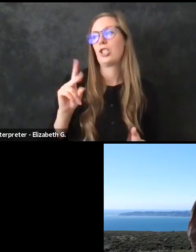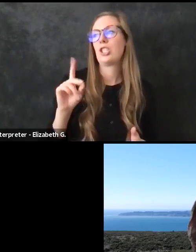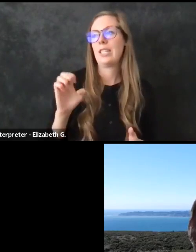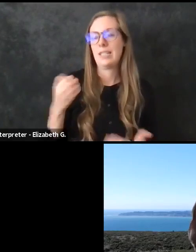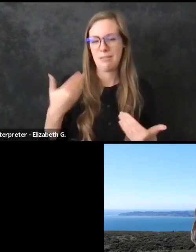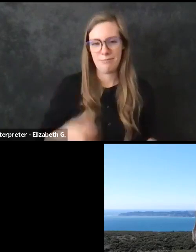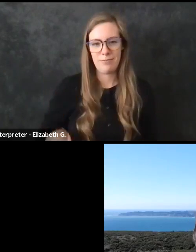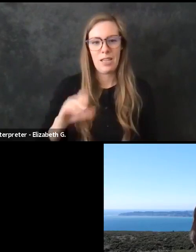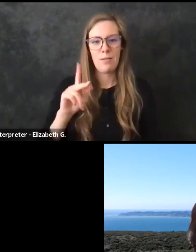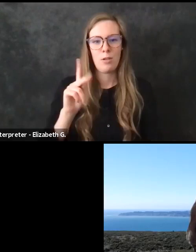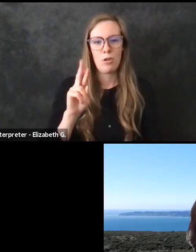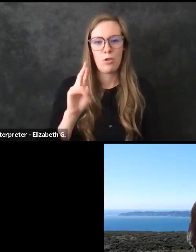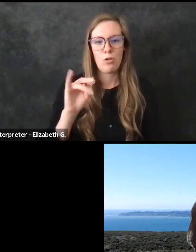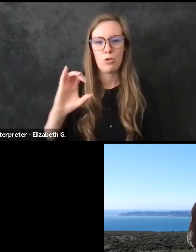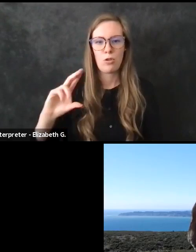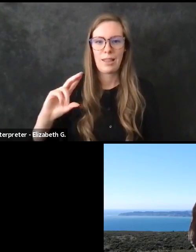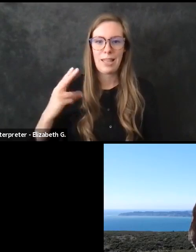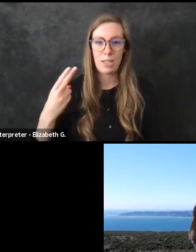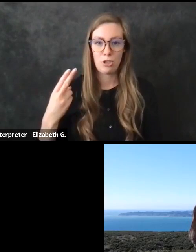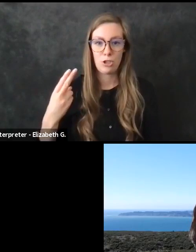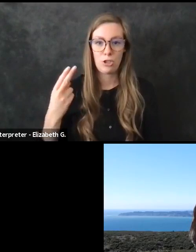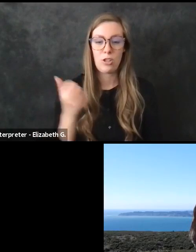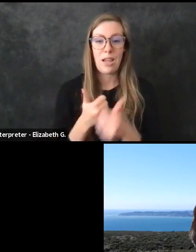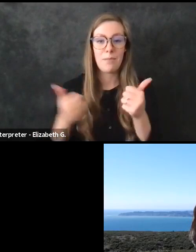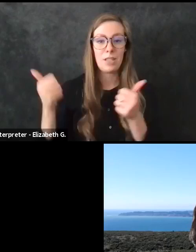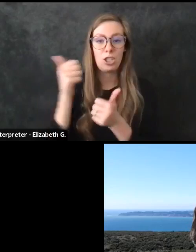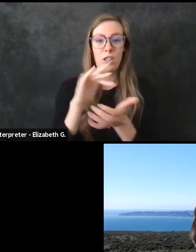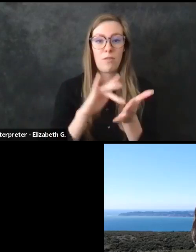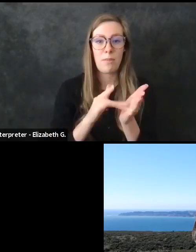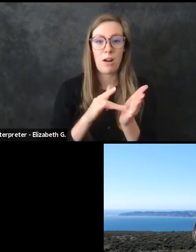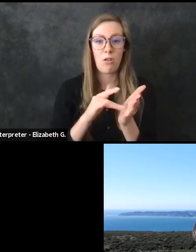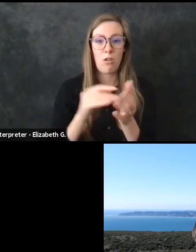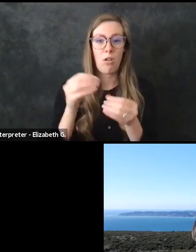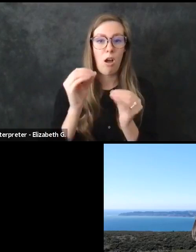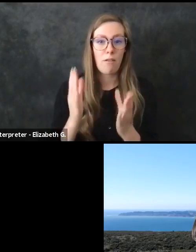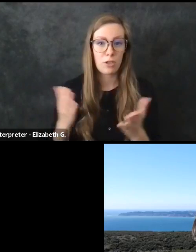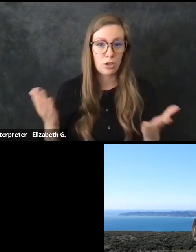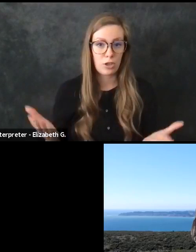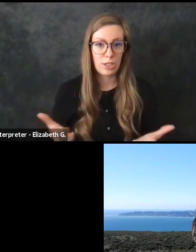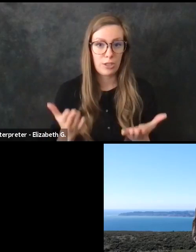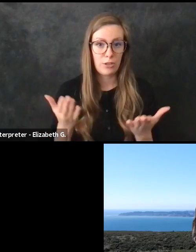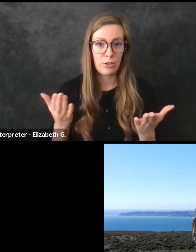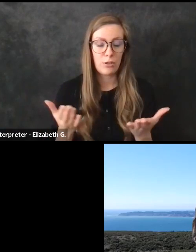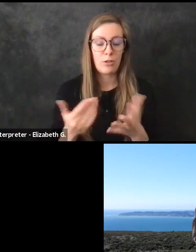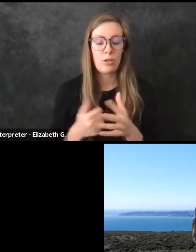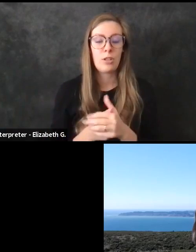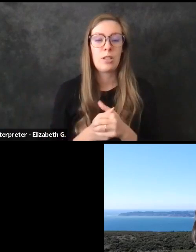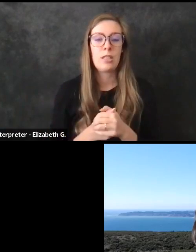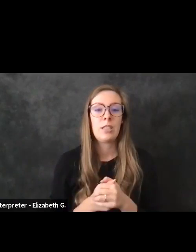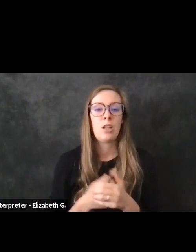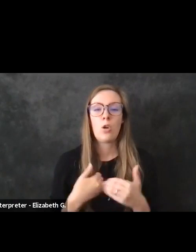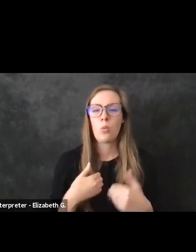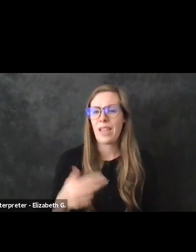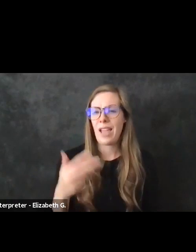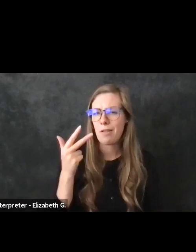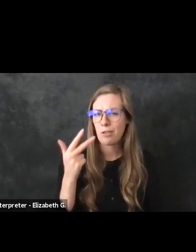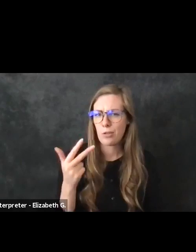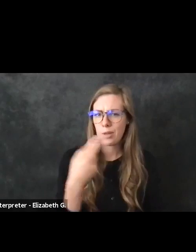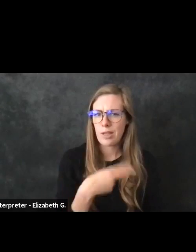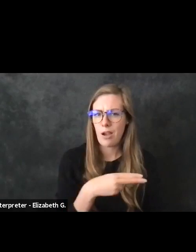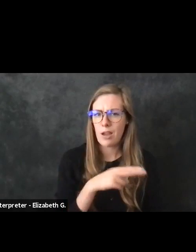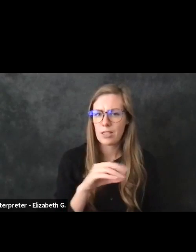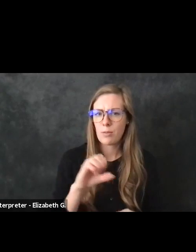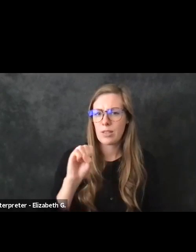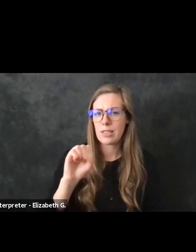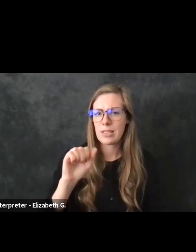Chad Krilich. I'm the Chief Medical Officer for Providence in Sonoma County. Providence in Sonoma County has 3 hospitals. It includes Santa